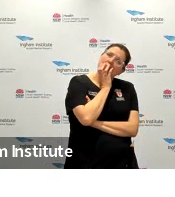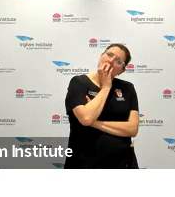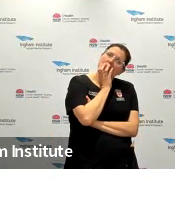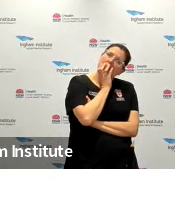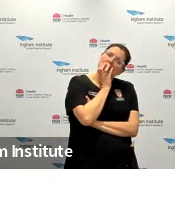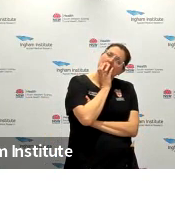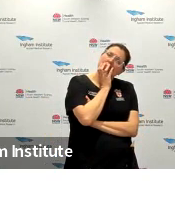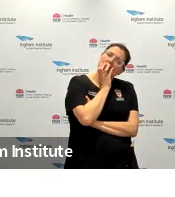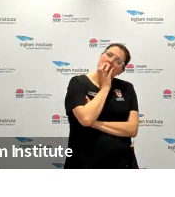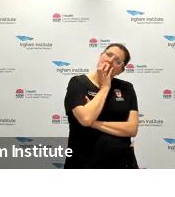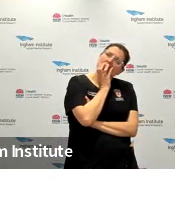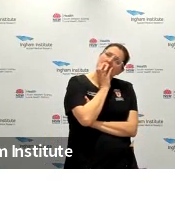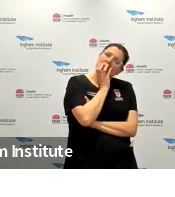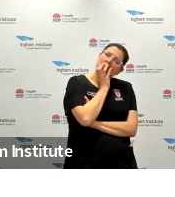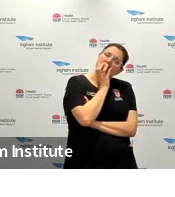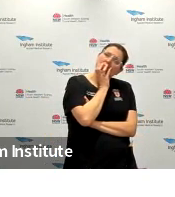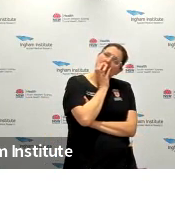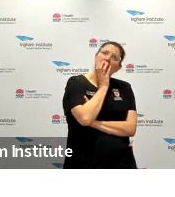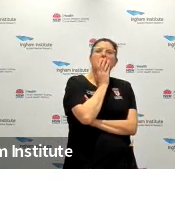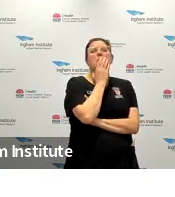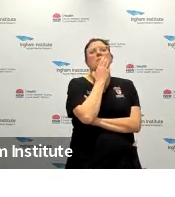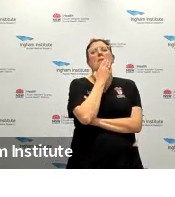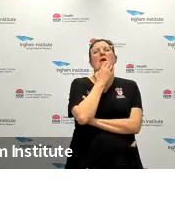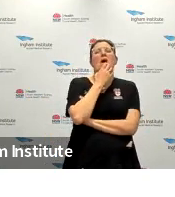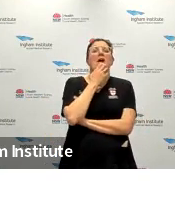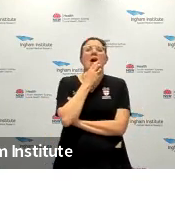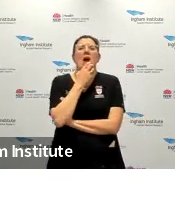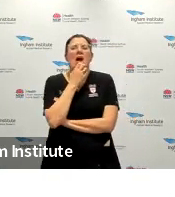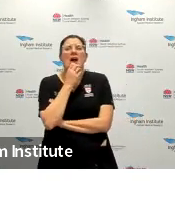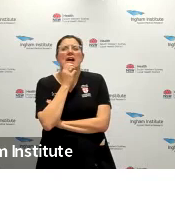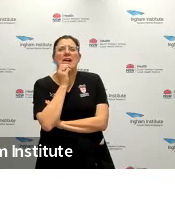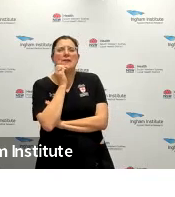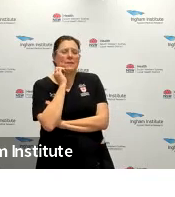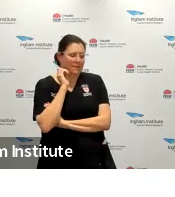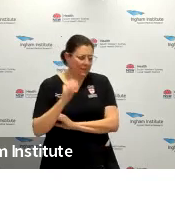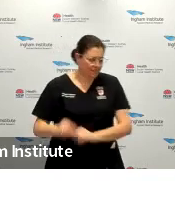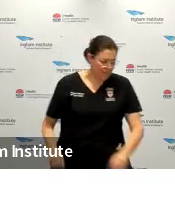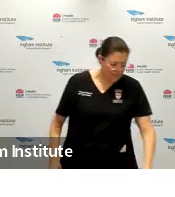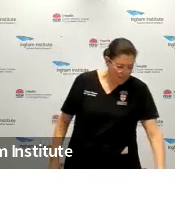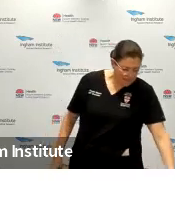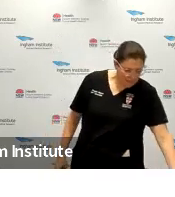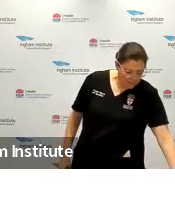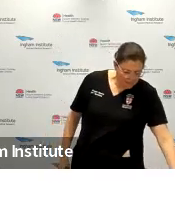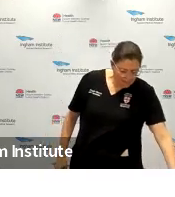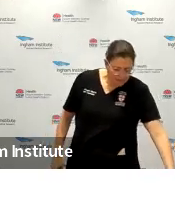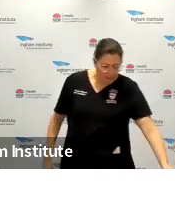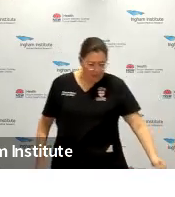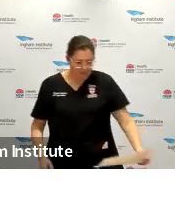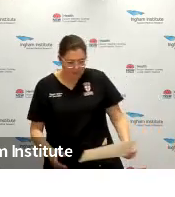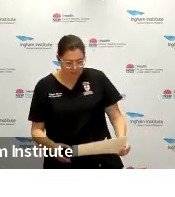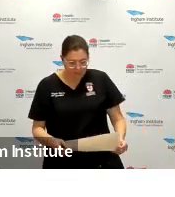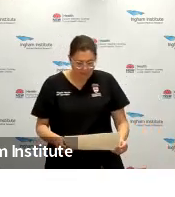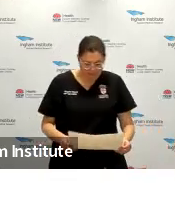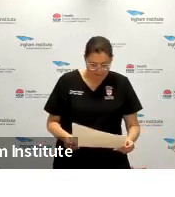hypertension, and the proteinuria went away. This data was the first time ever in a primate that we were able to demonstrate a reversal of